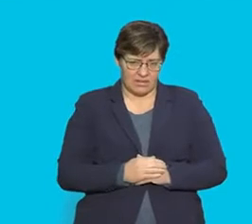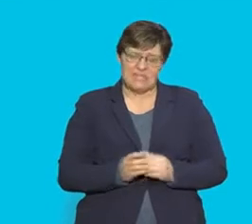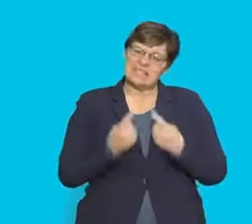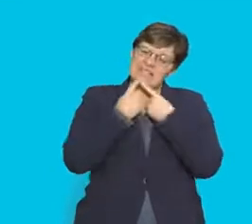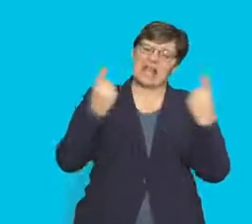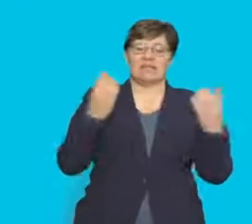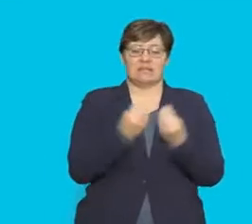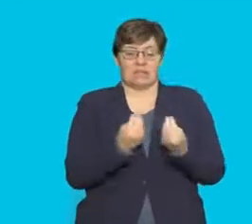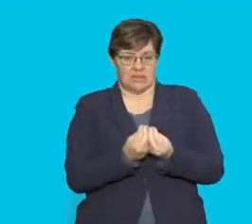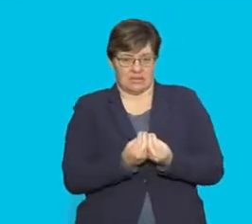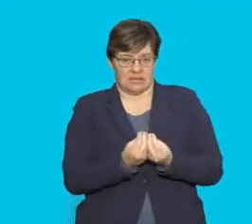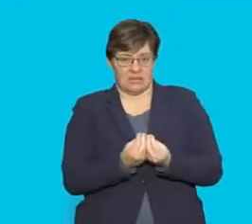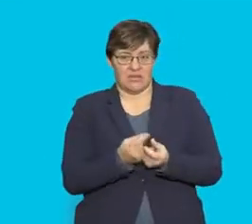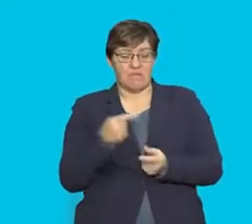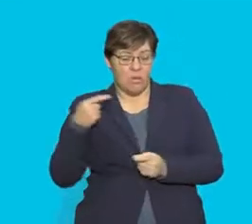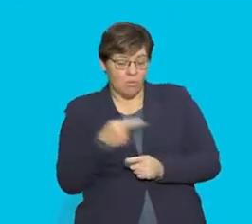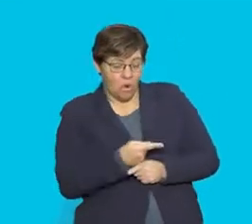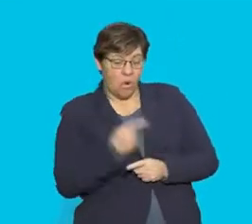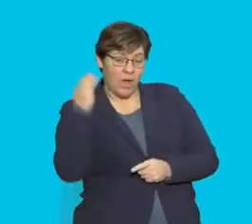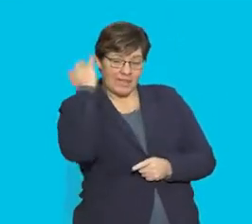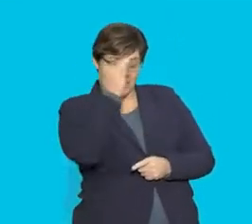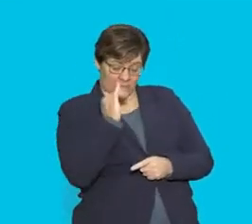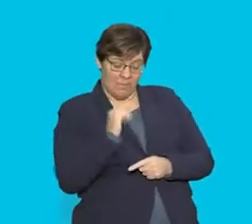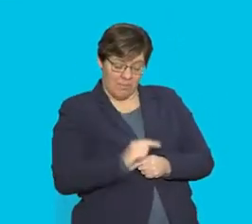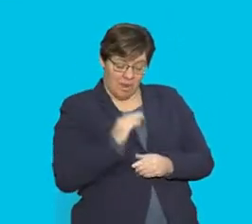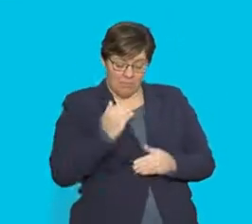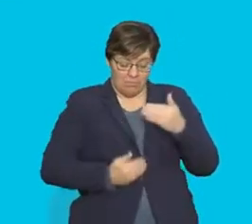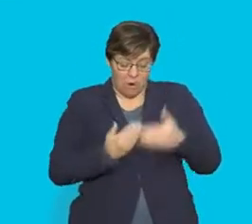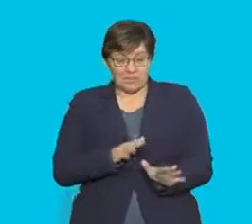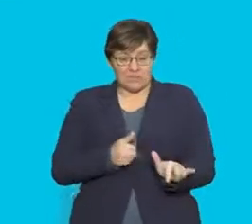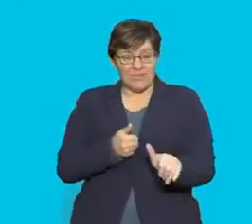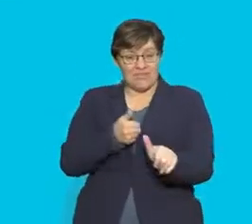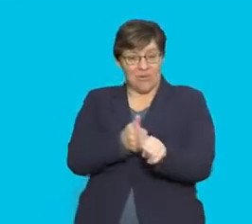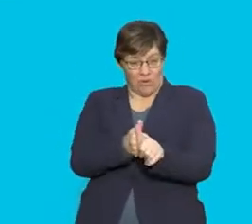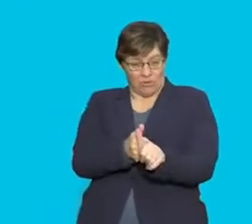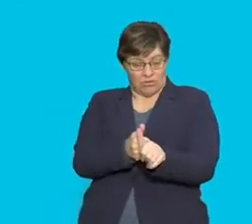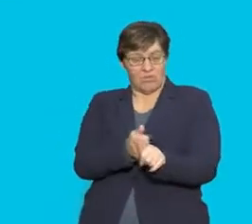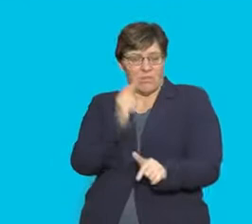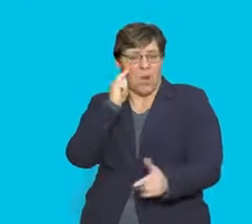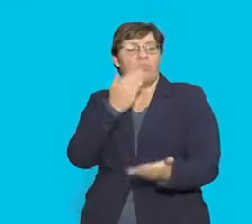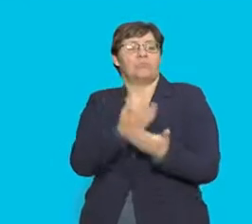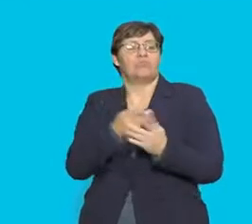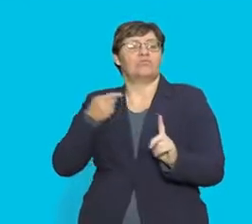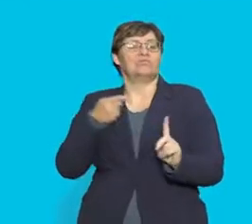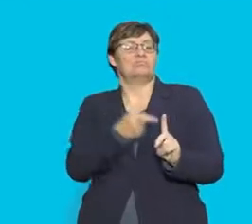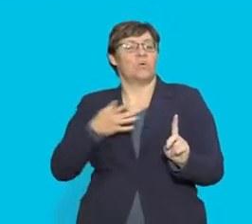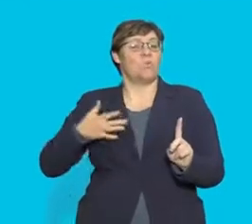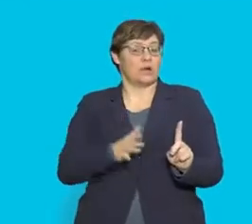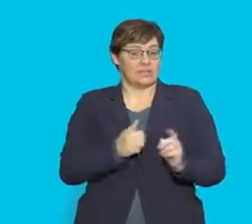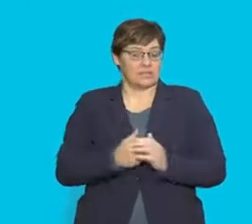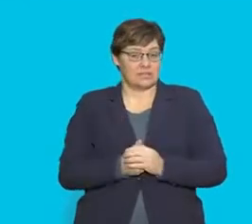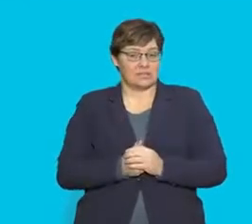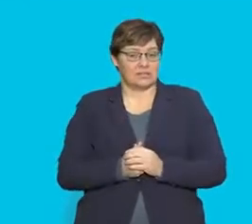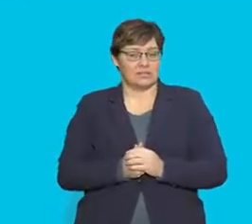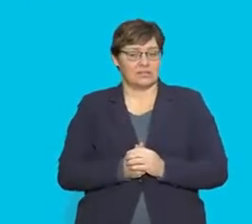if I go to the theorem, which will be the process I'm going to use to try and prove this statement of mine,